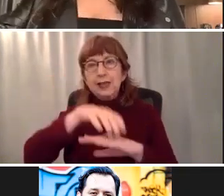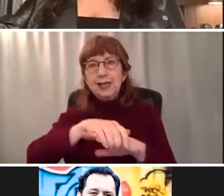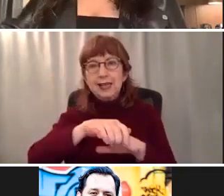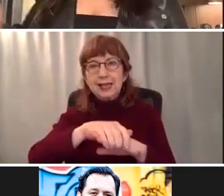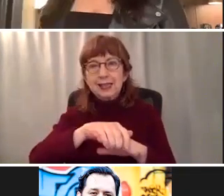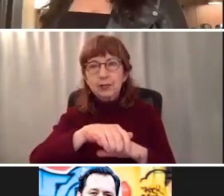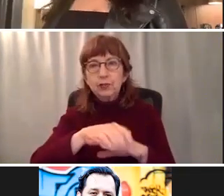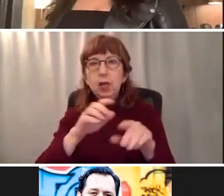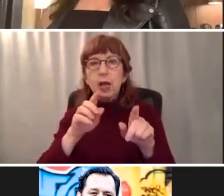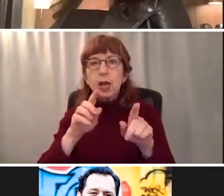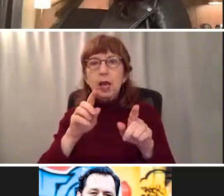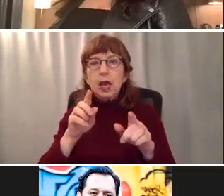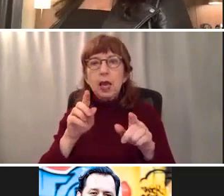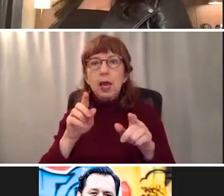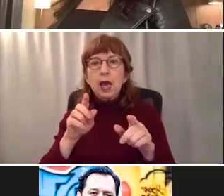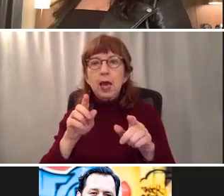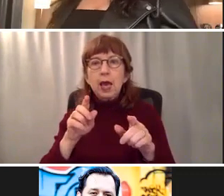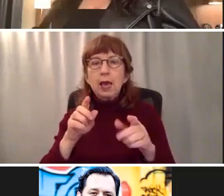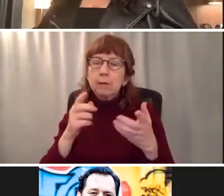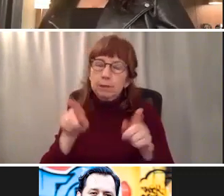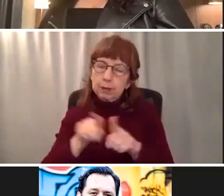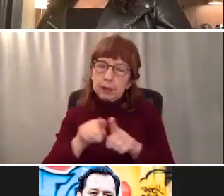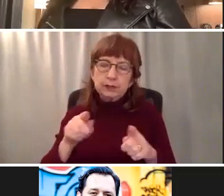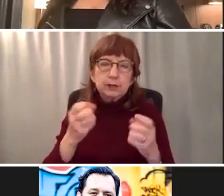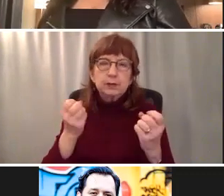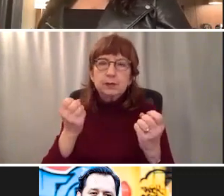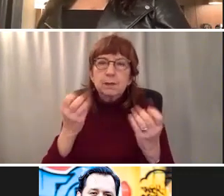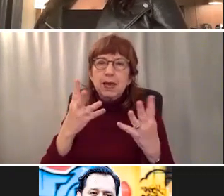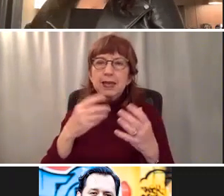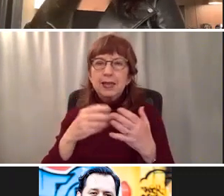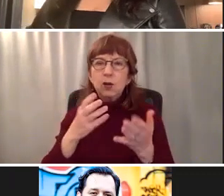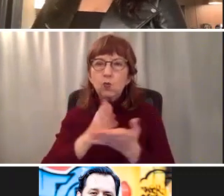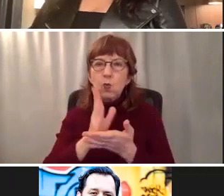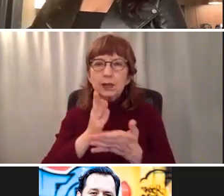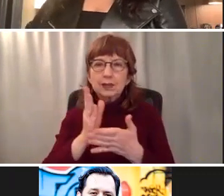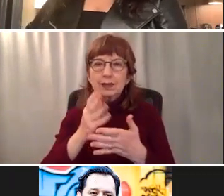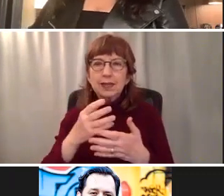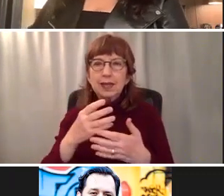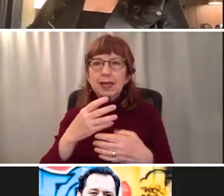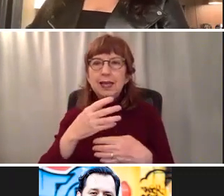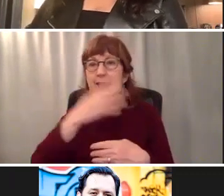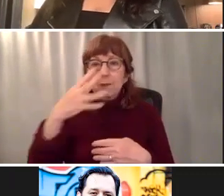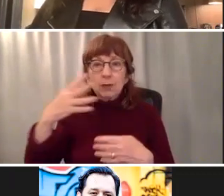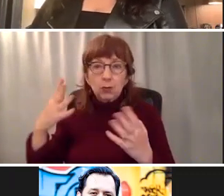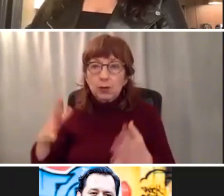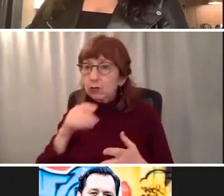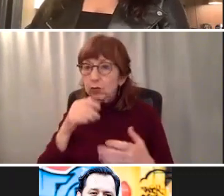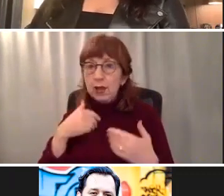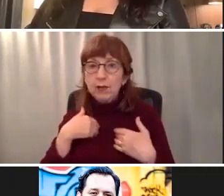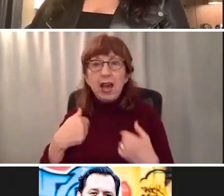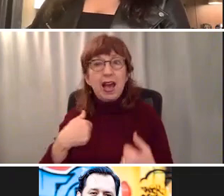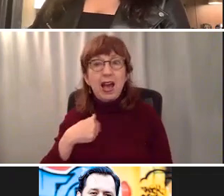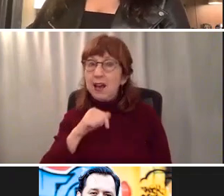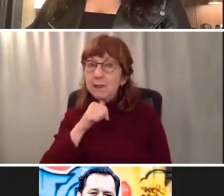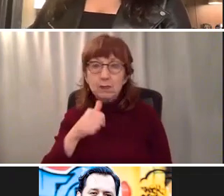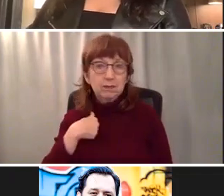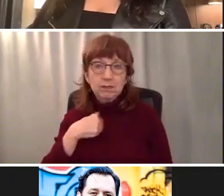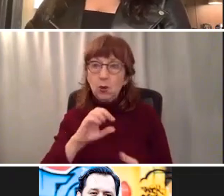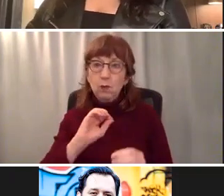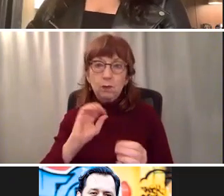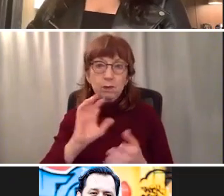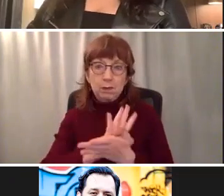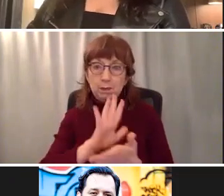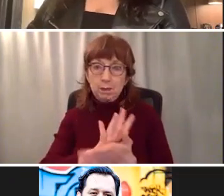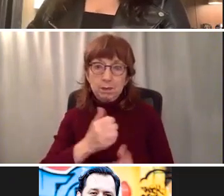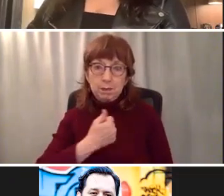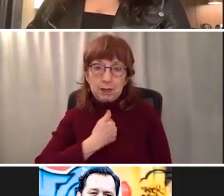learning English as well as the rights that immigrants don't have, which I relate to a lot. You know, I didn't know I'm an undocumented person,